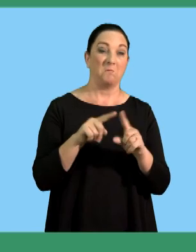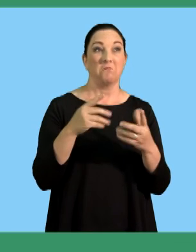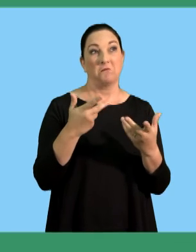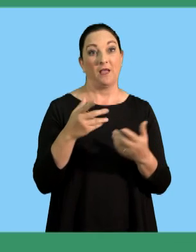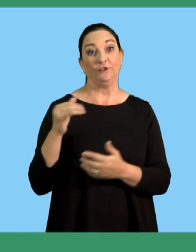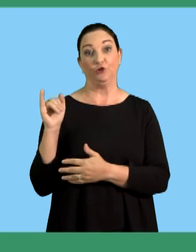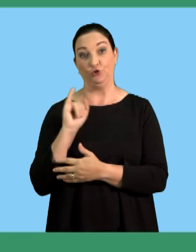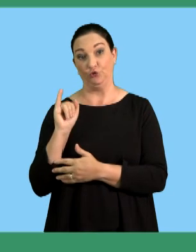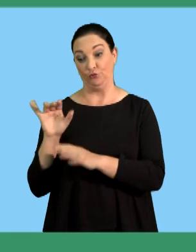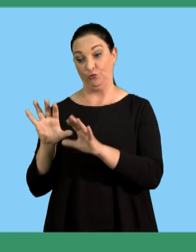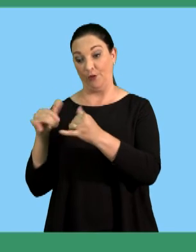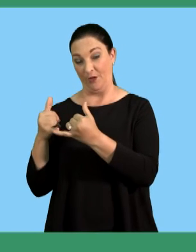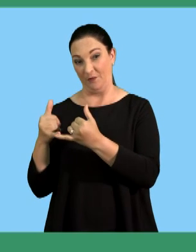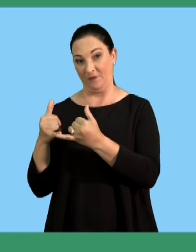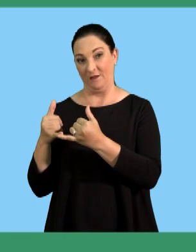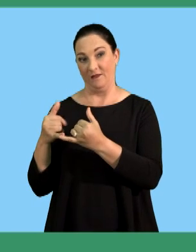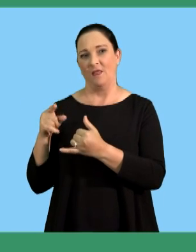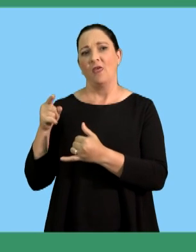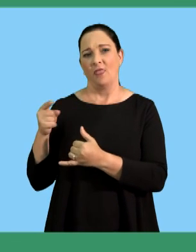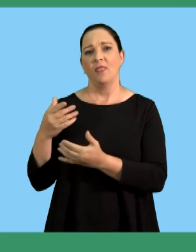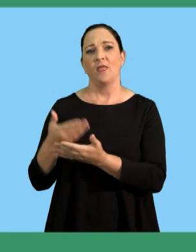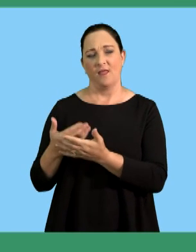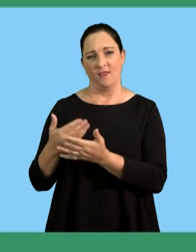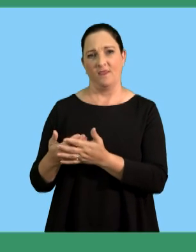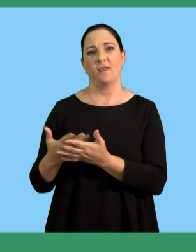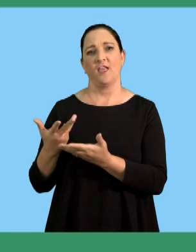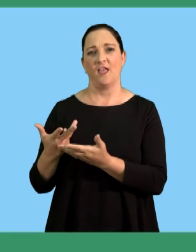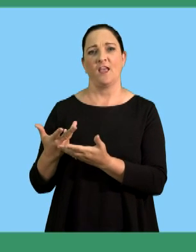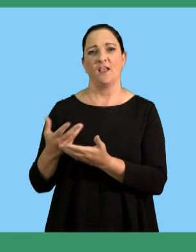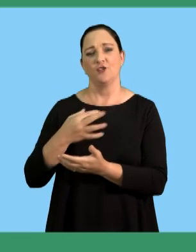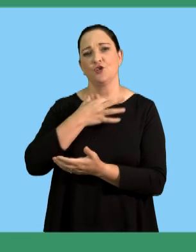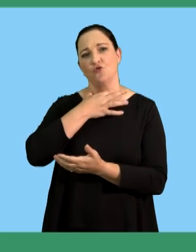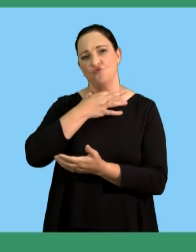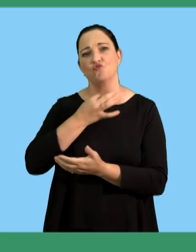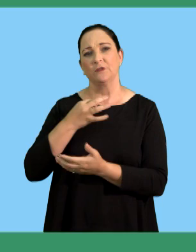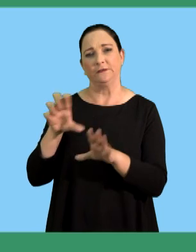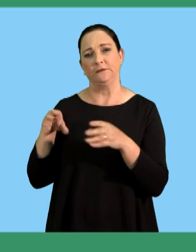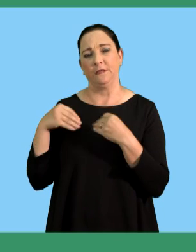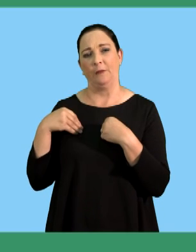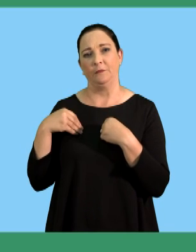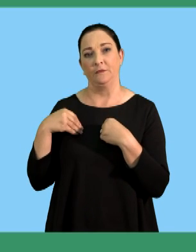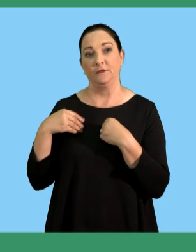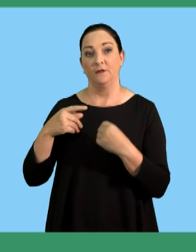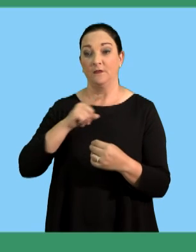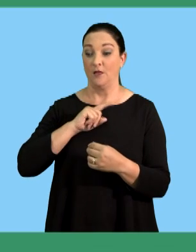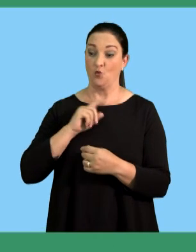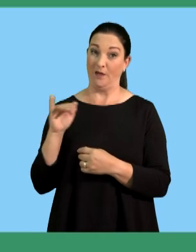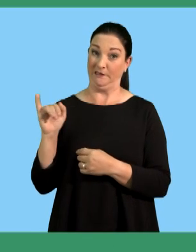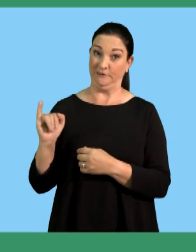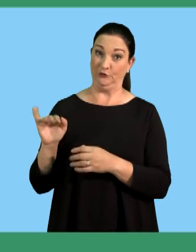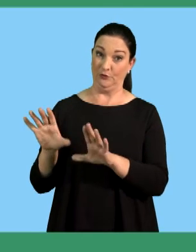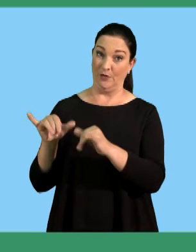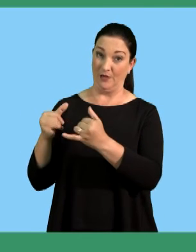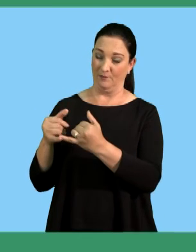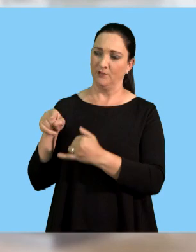company or the insurer bearing the financial risk. So the insurance company or the insurer will